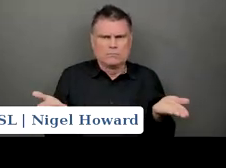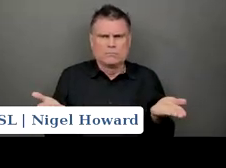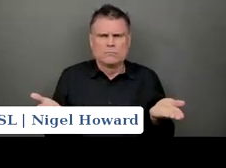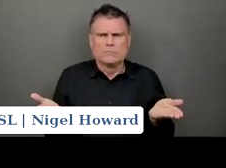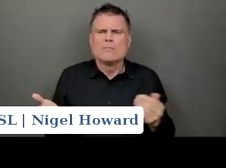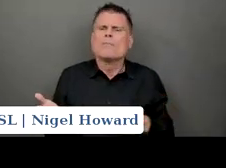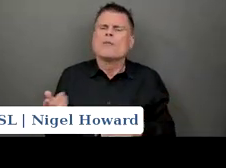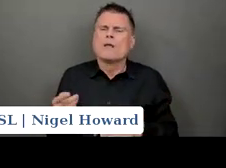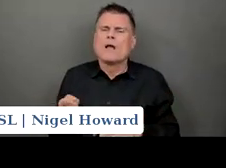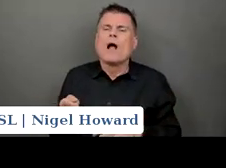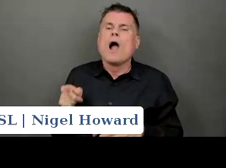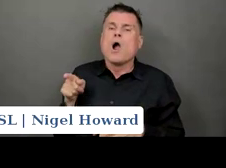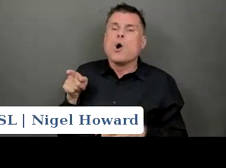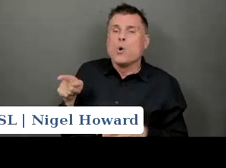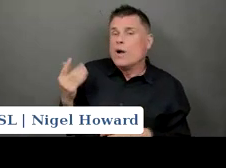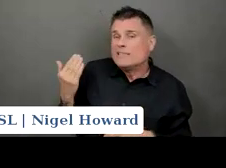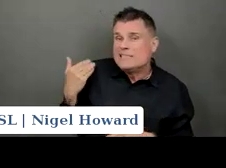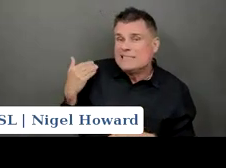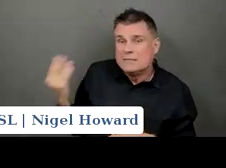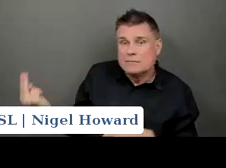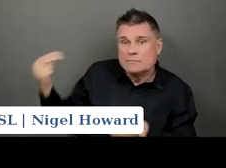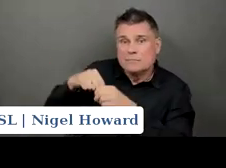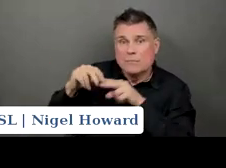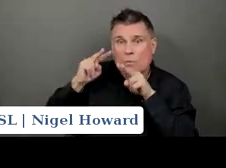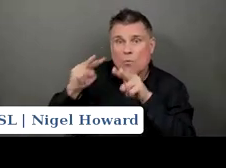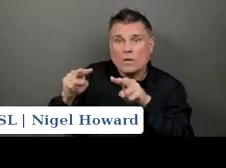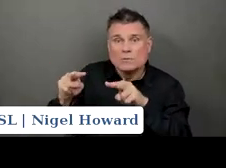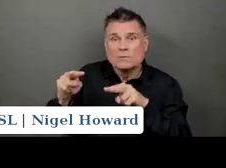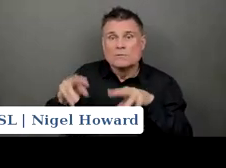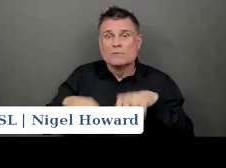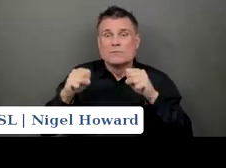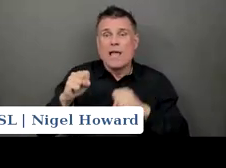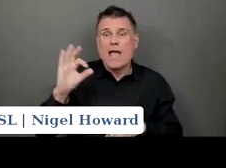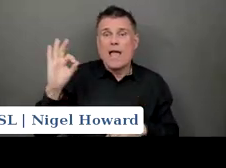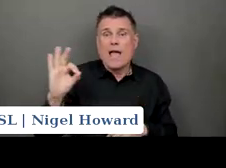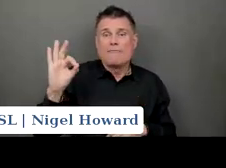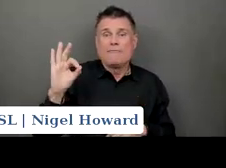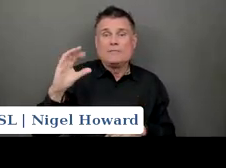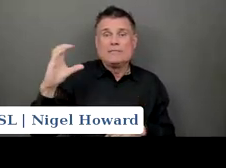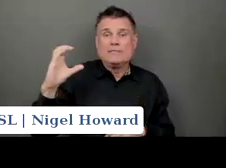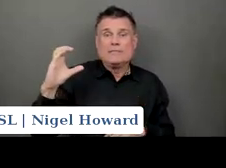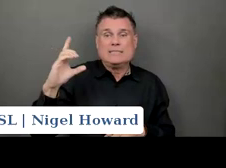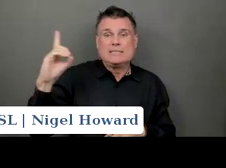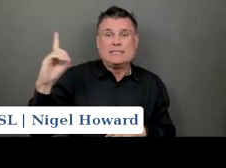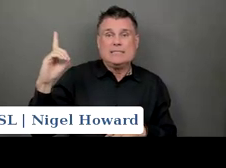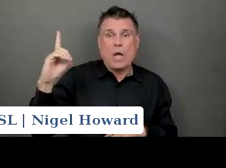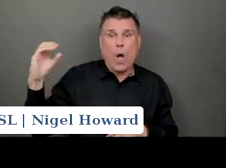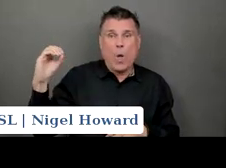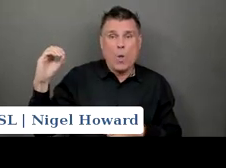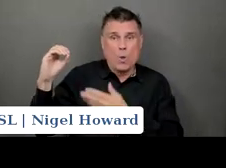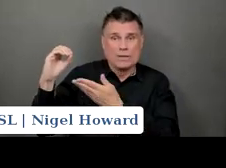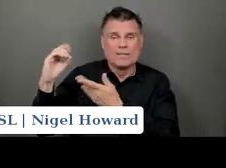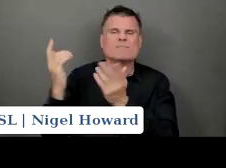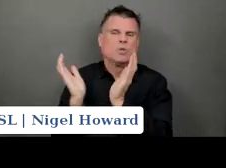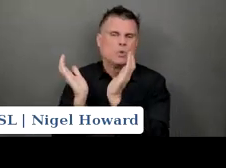took place and was convened by FCDO, UNICEF, and STAR in London. This global workshop focused on care and